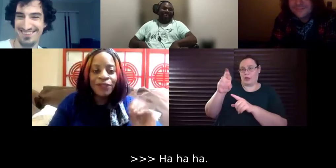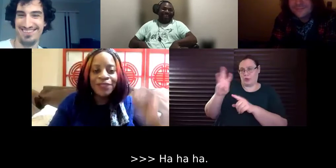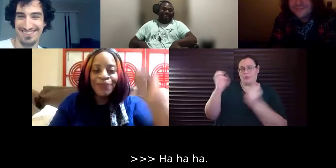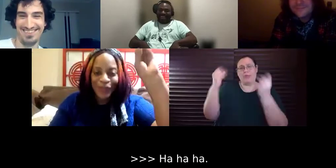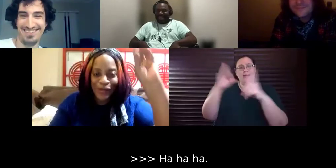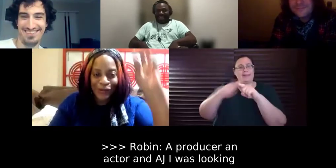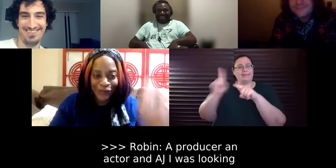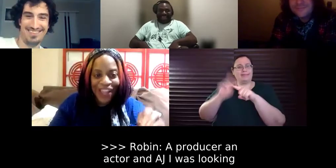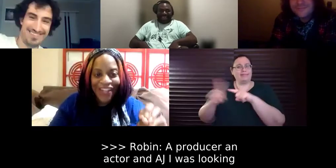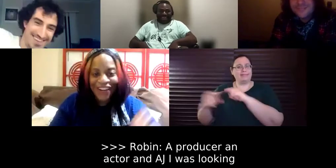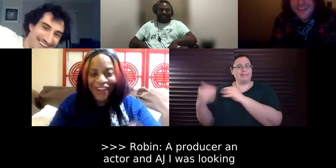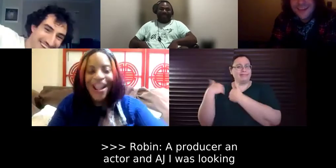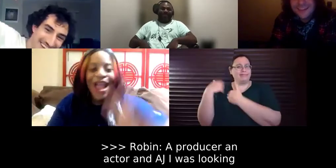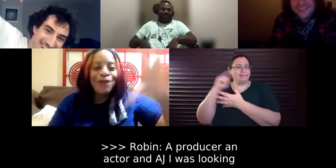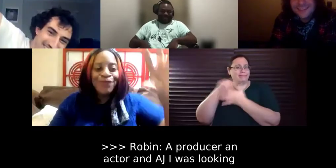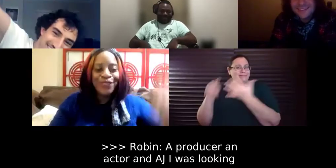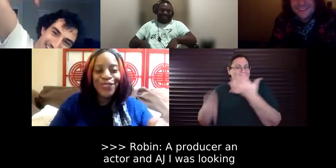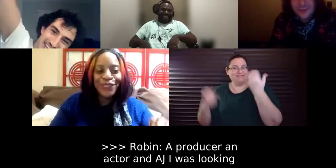a